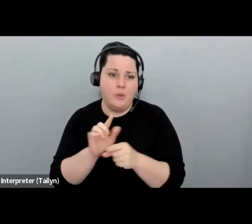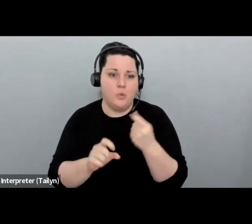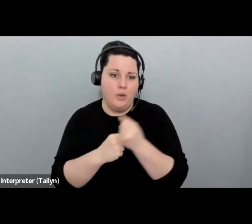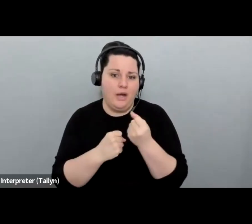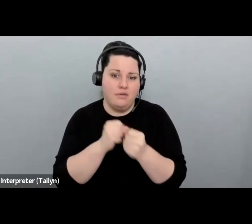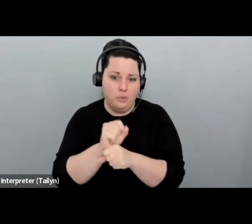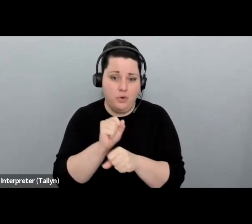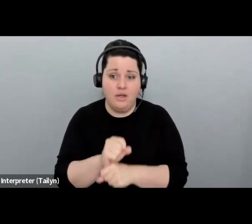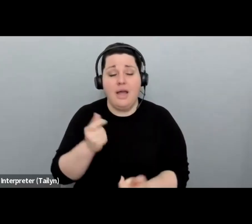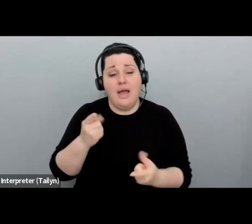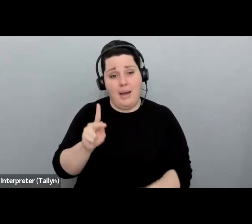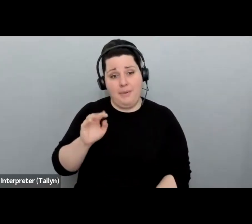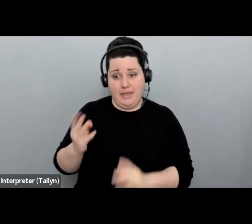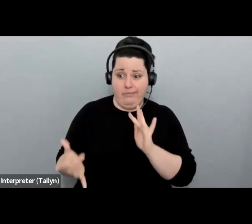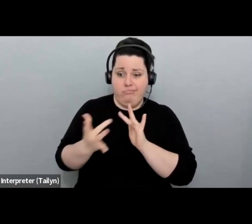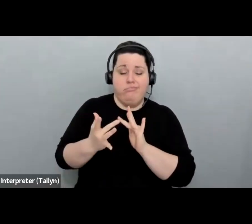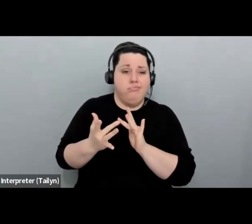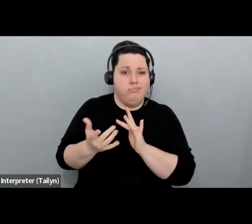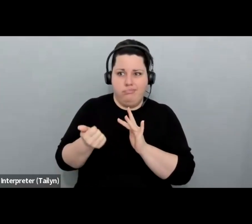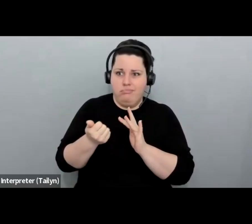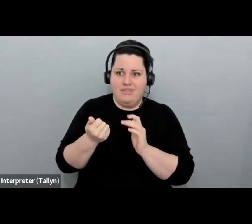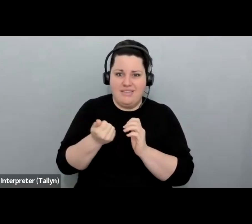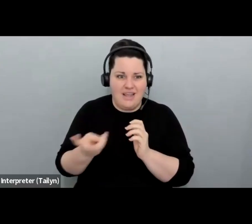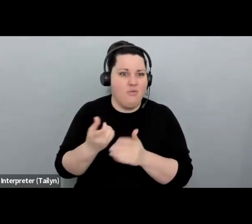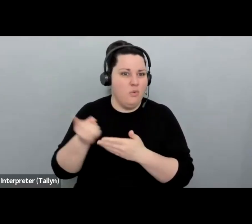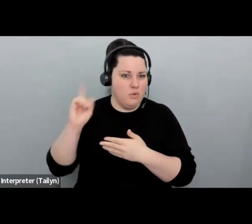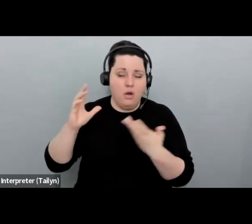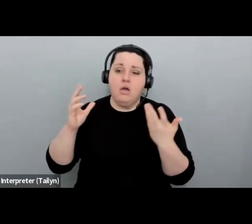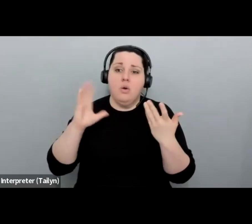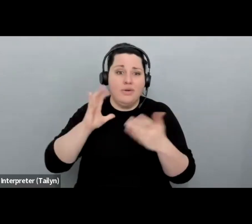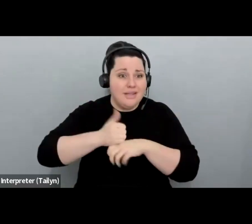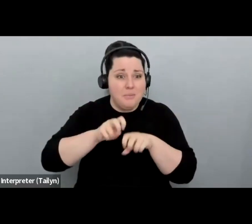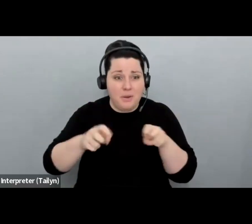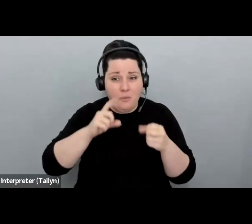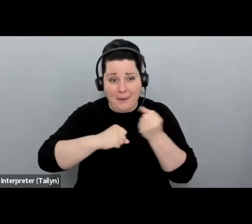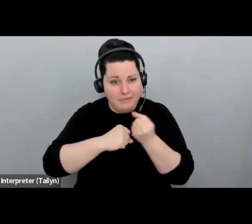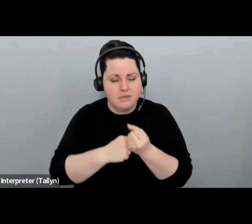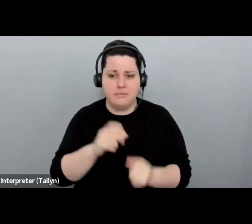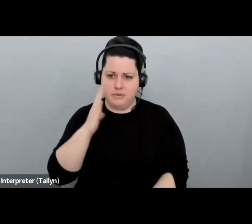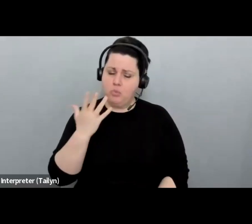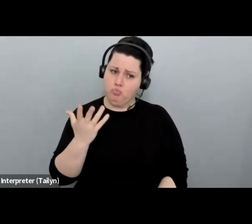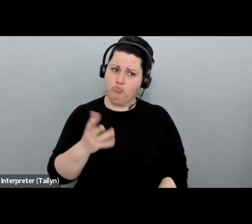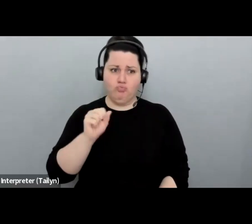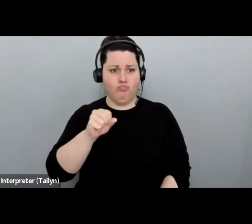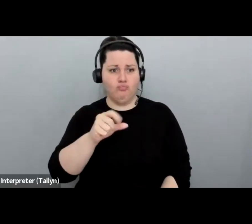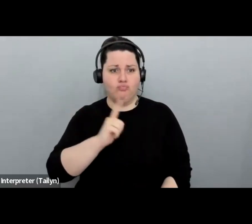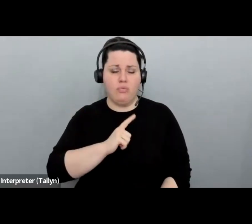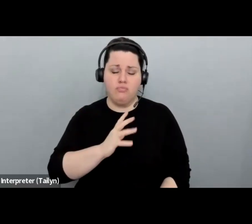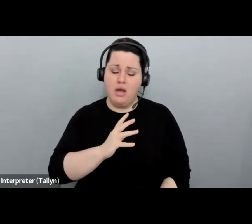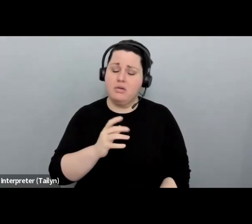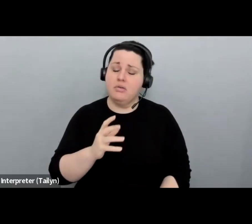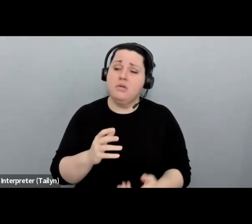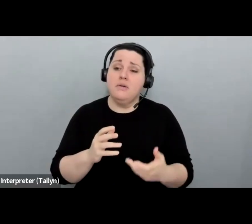Kim first reached out many weeks ago and said we were going to put together a panel for advocacy, that all seemed straight and in line. And